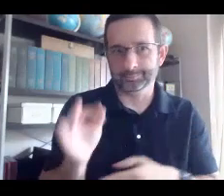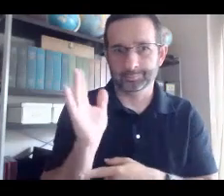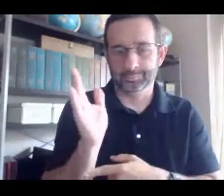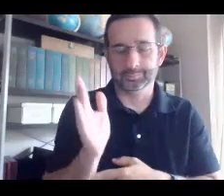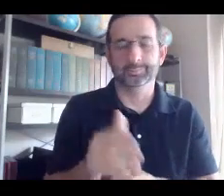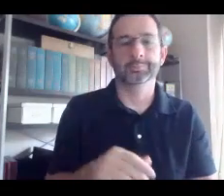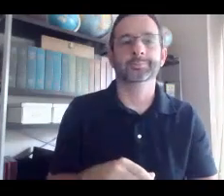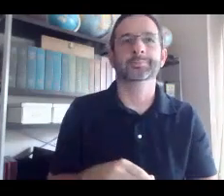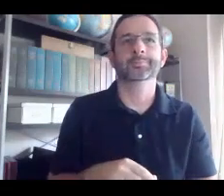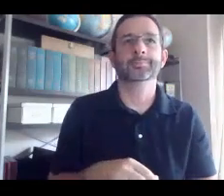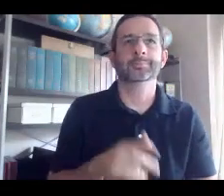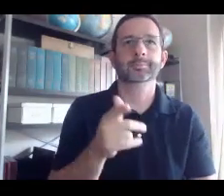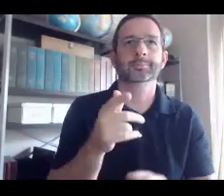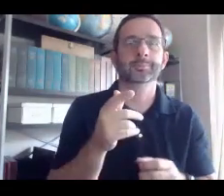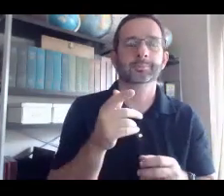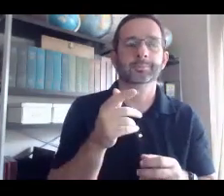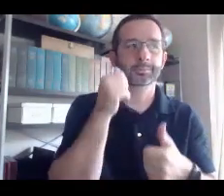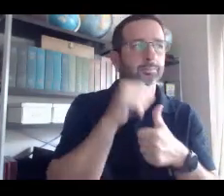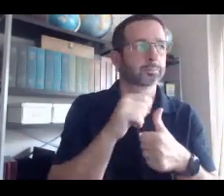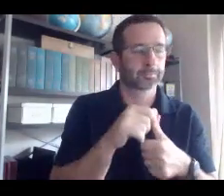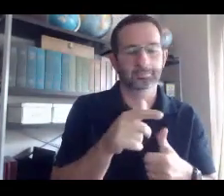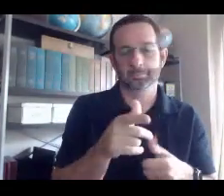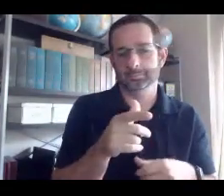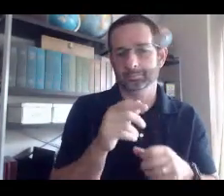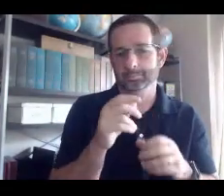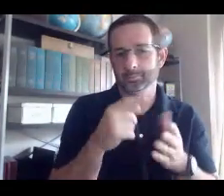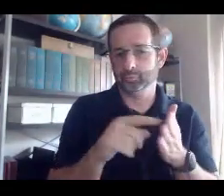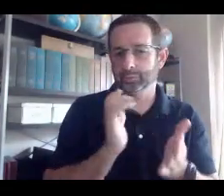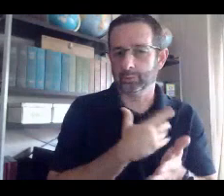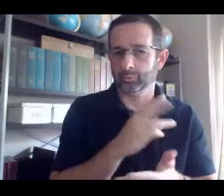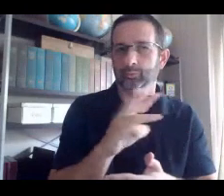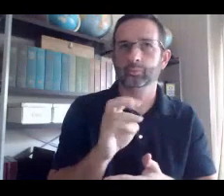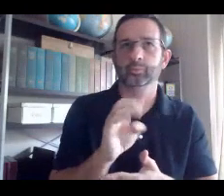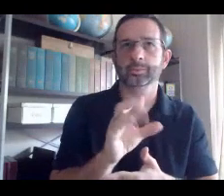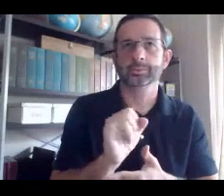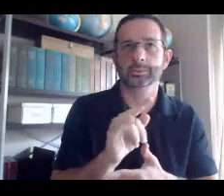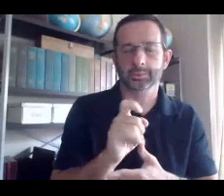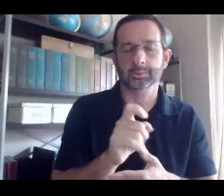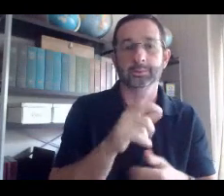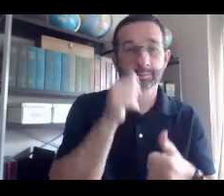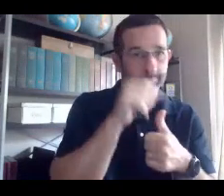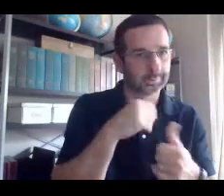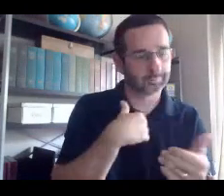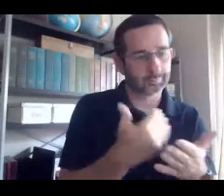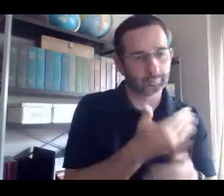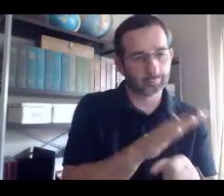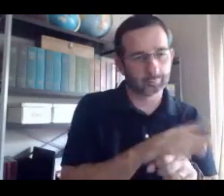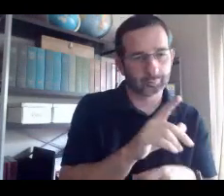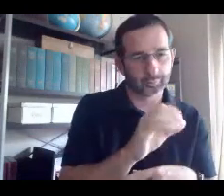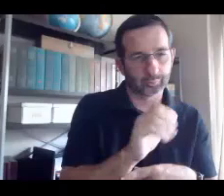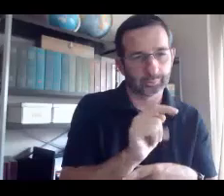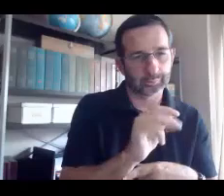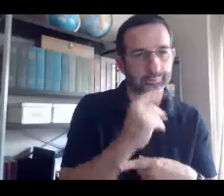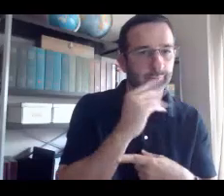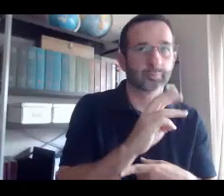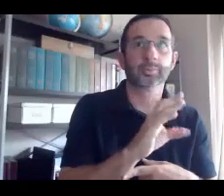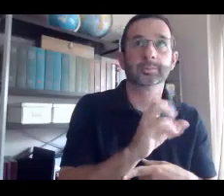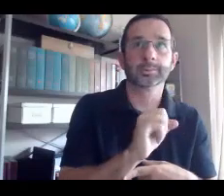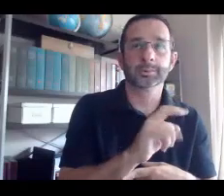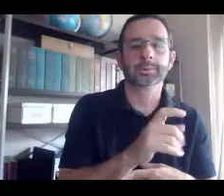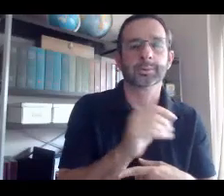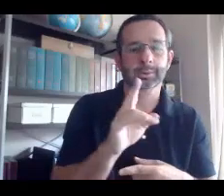All right, so that wraps up our part of the presentation. Now remember to look at our website.